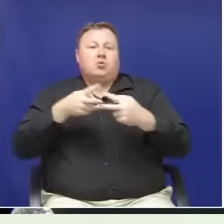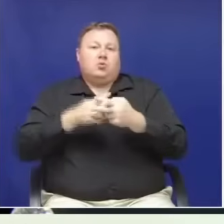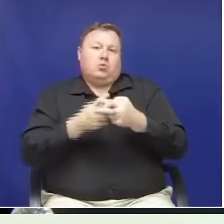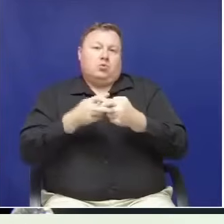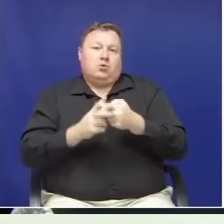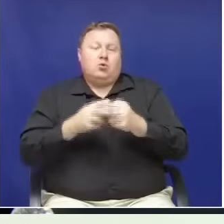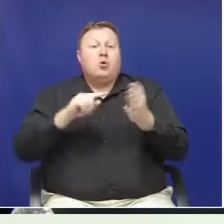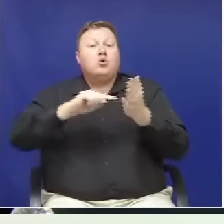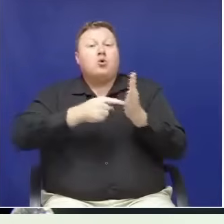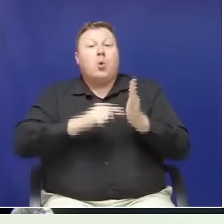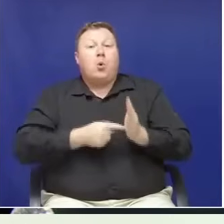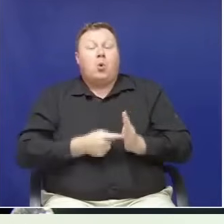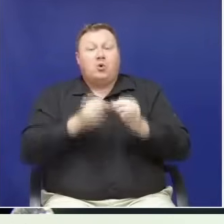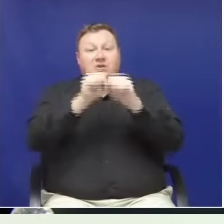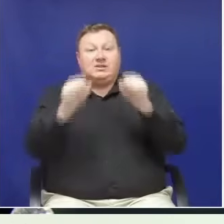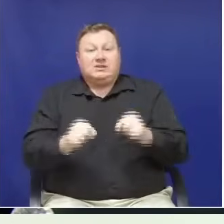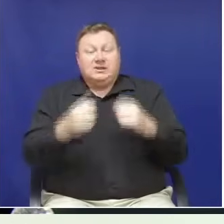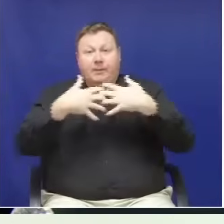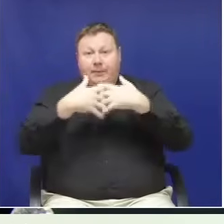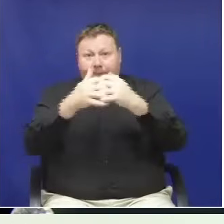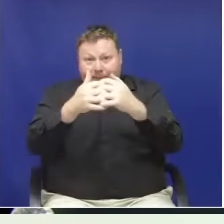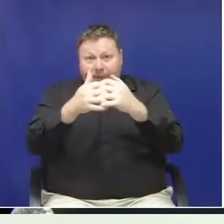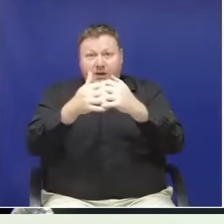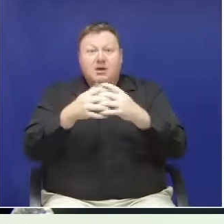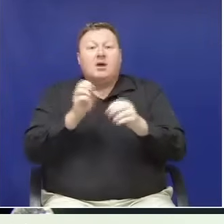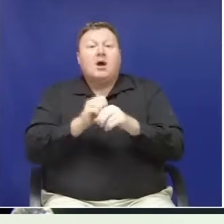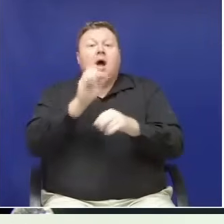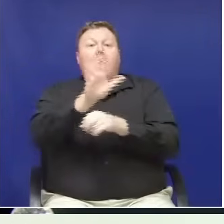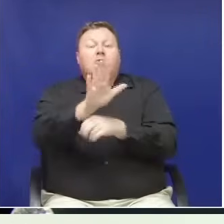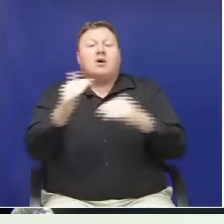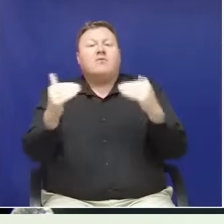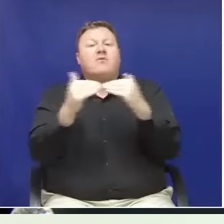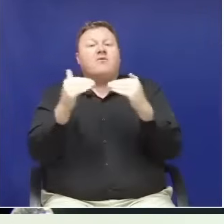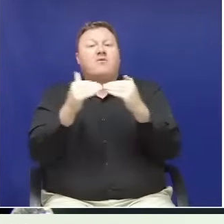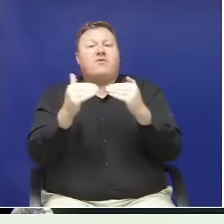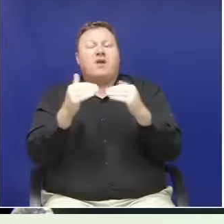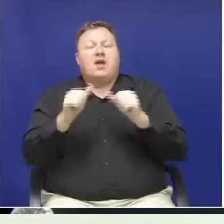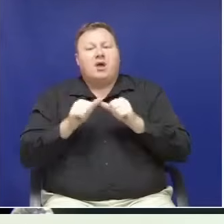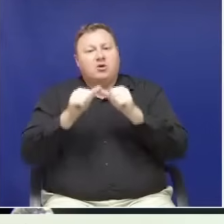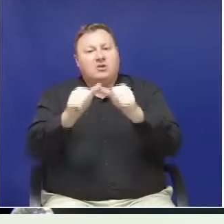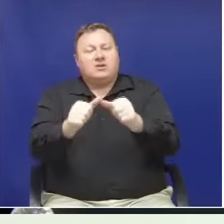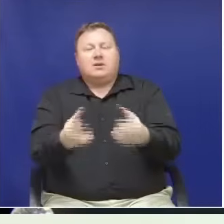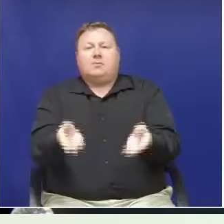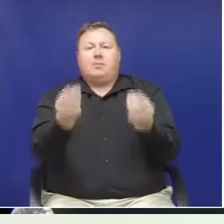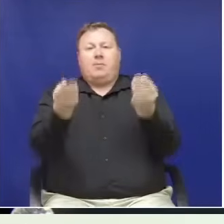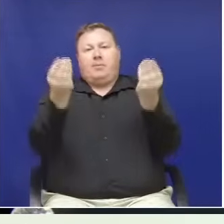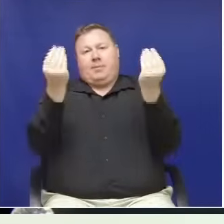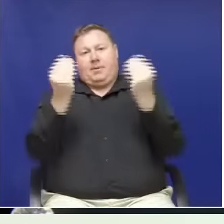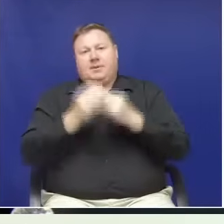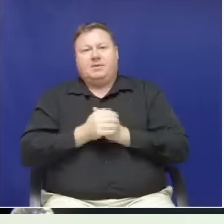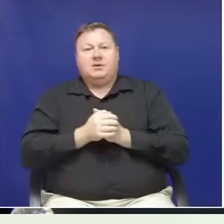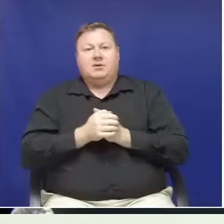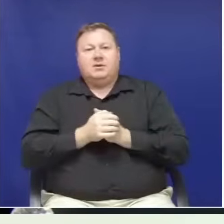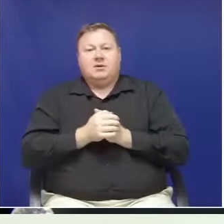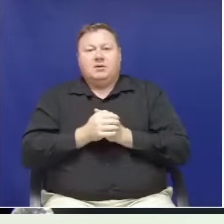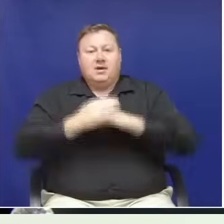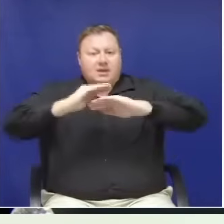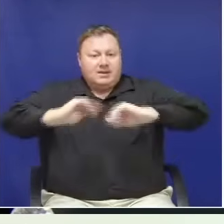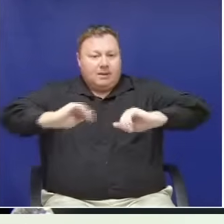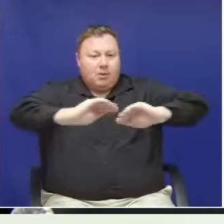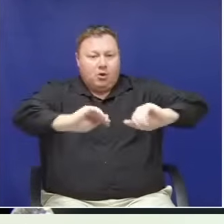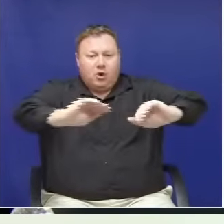to determine outcome and to ensure fairness and consistency. There is a separation